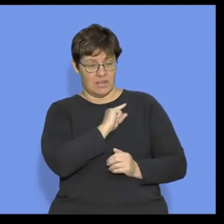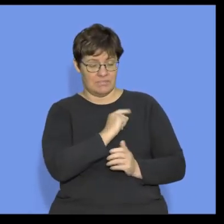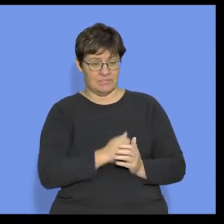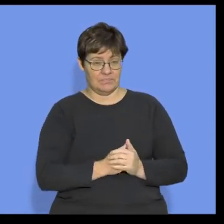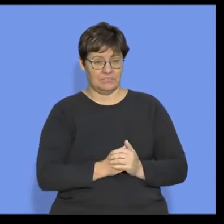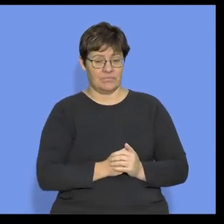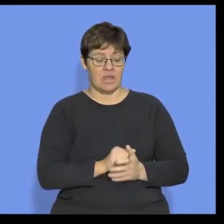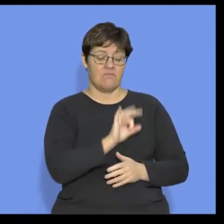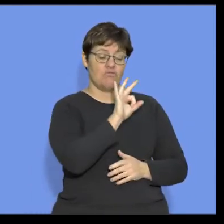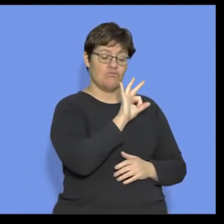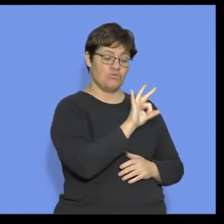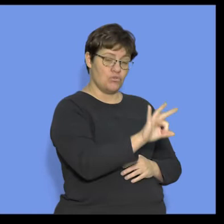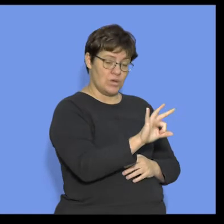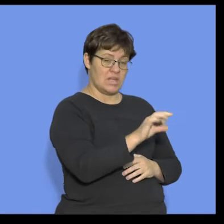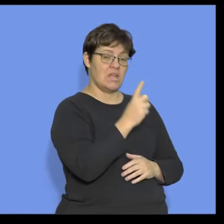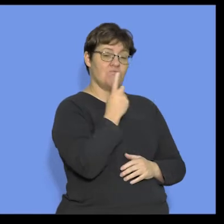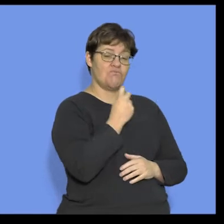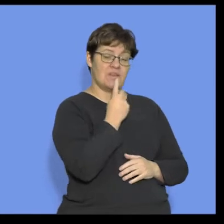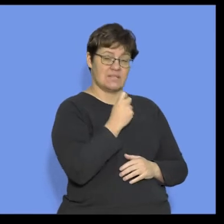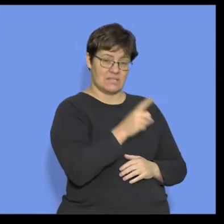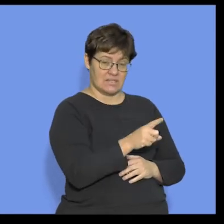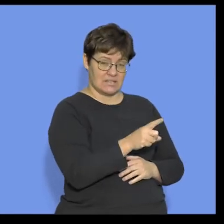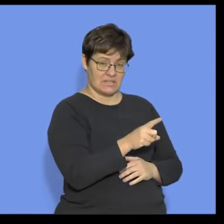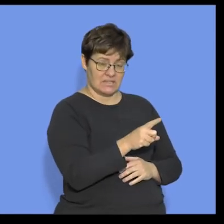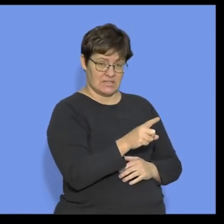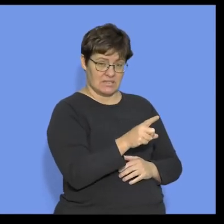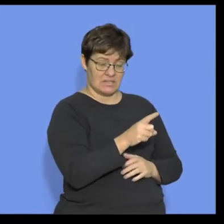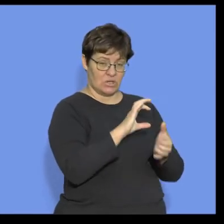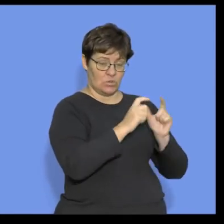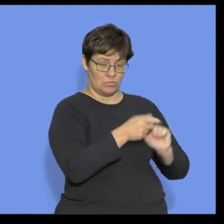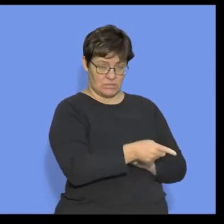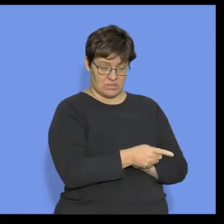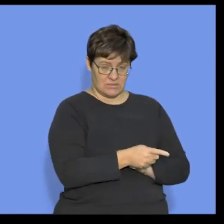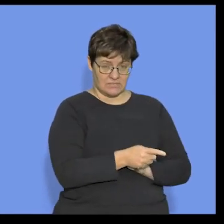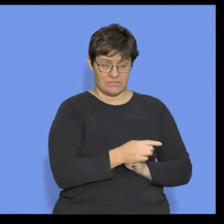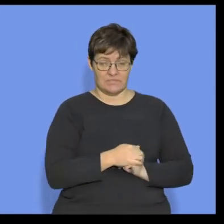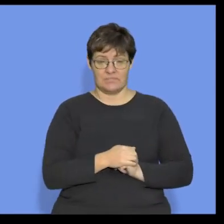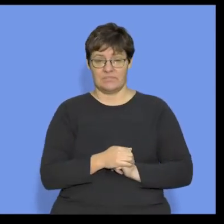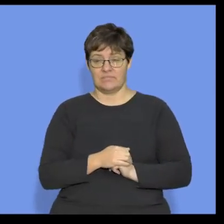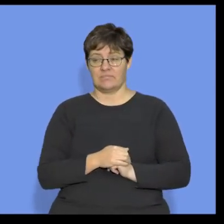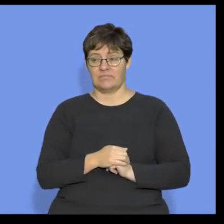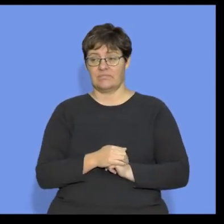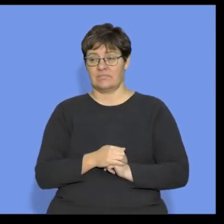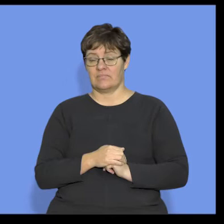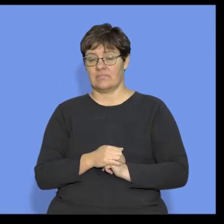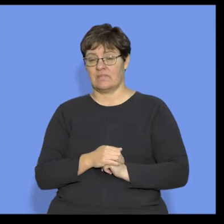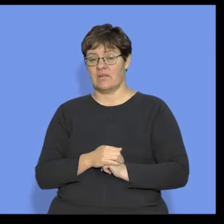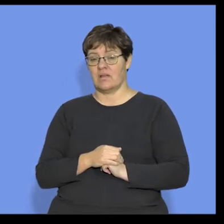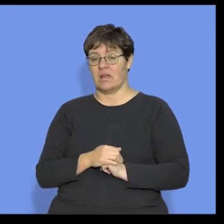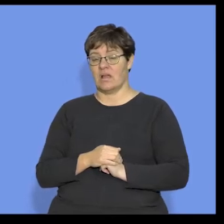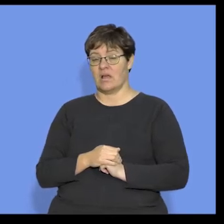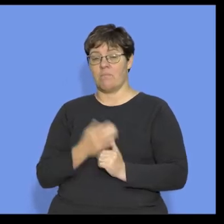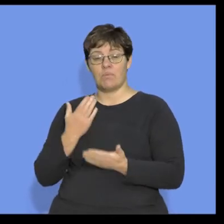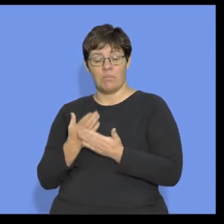Why? We have 3 red. So it'll be 3 out of 10. And what